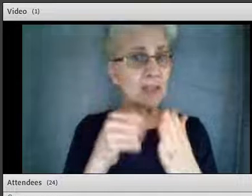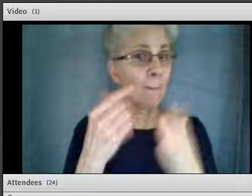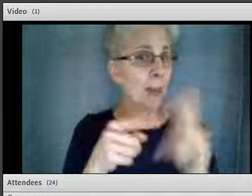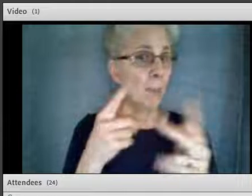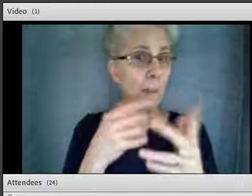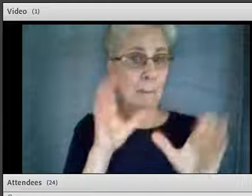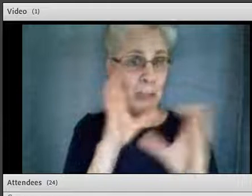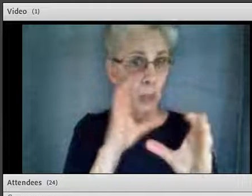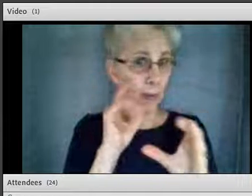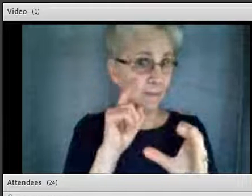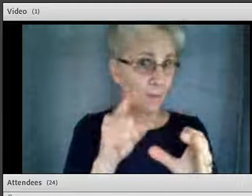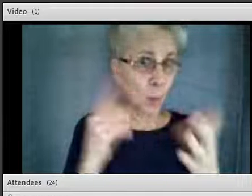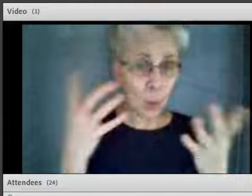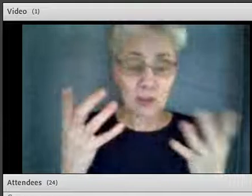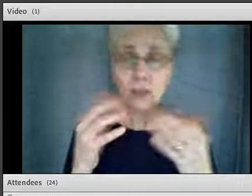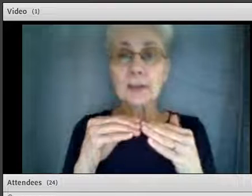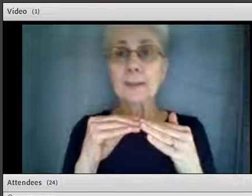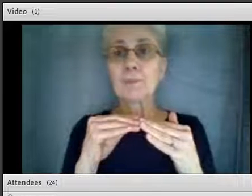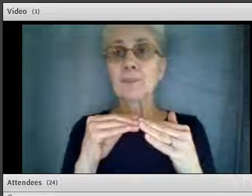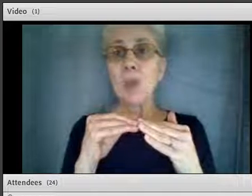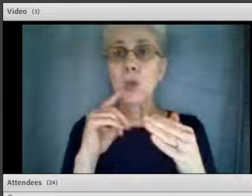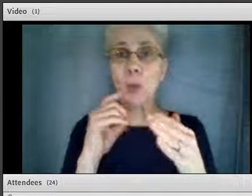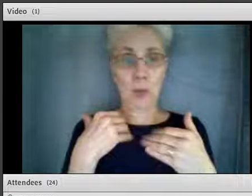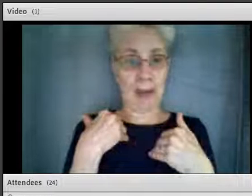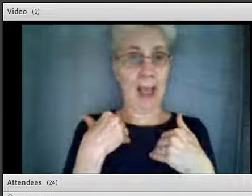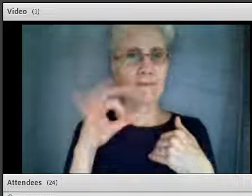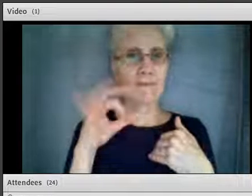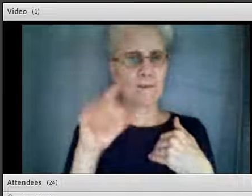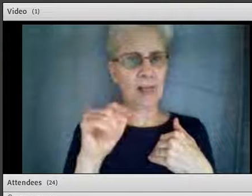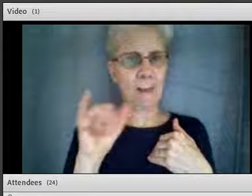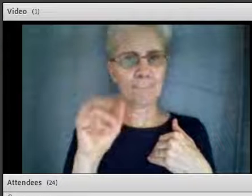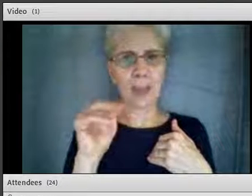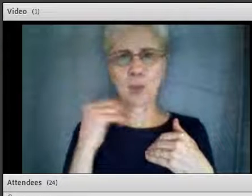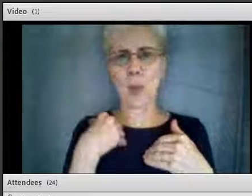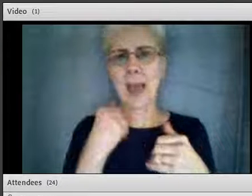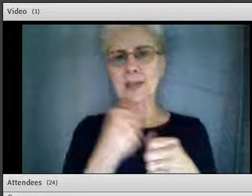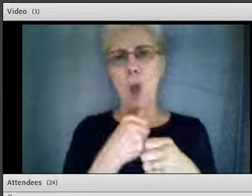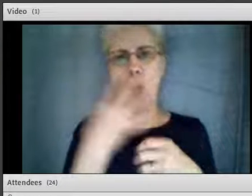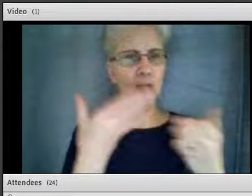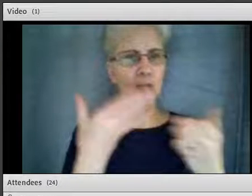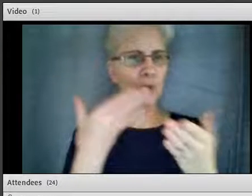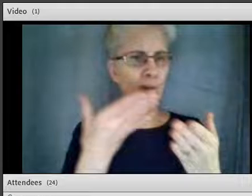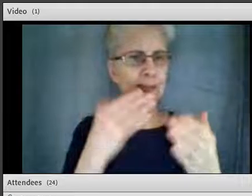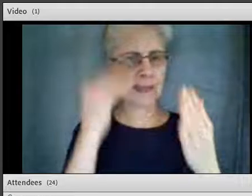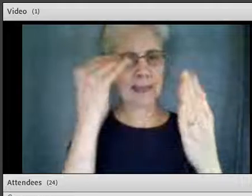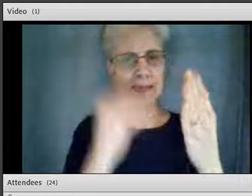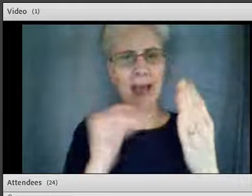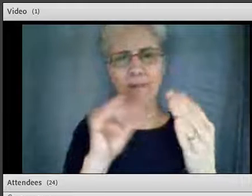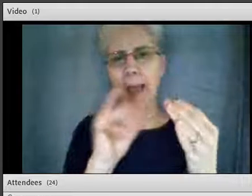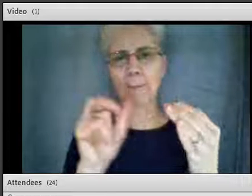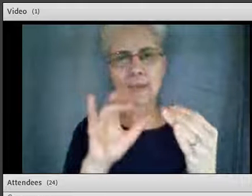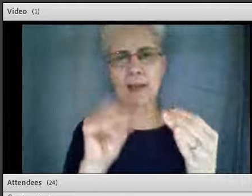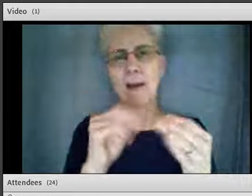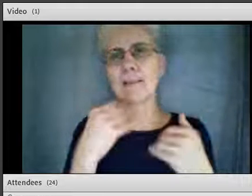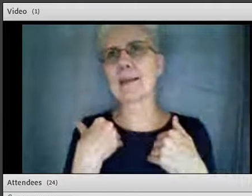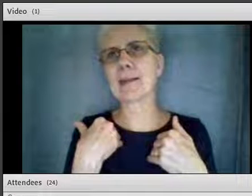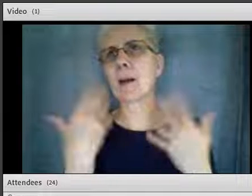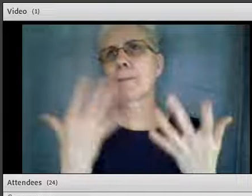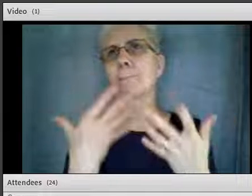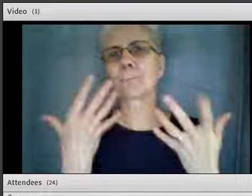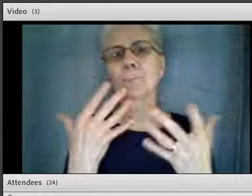You can have a flat menu that just has all of your services, sort of how this Amazon has this down here on the bottom. This is